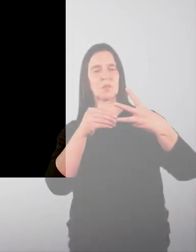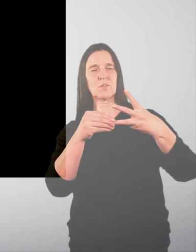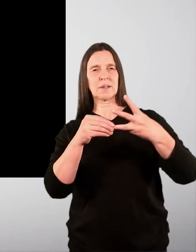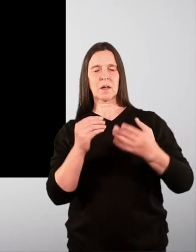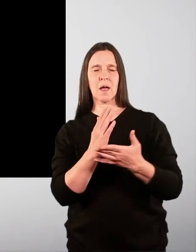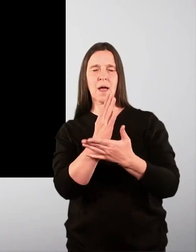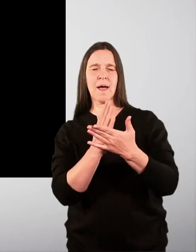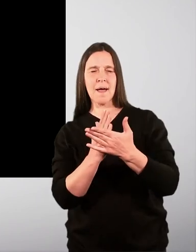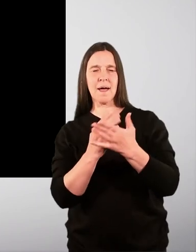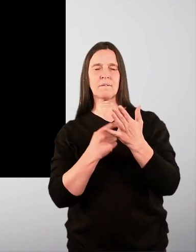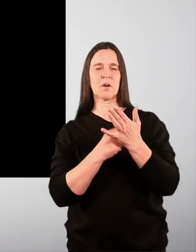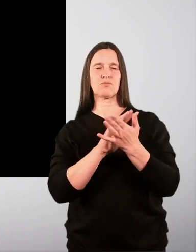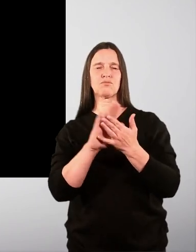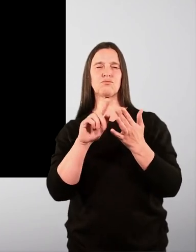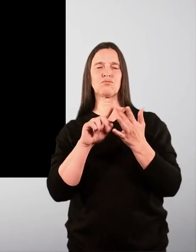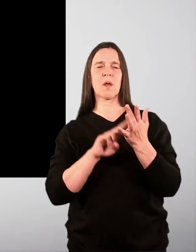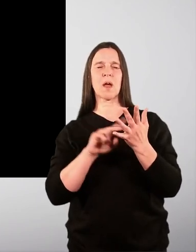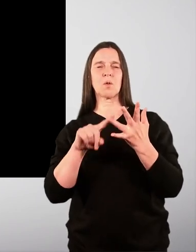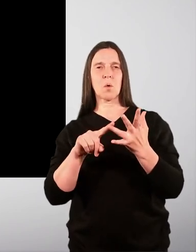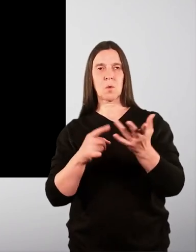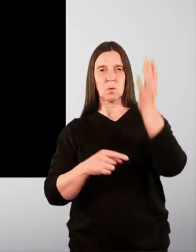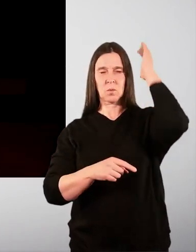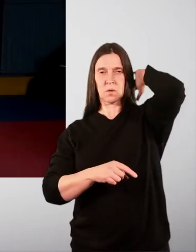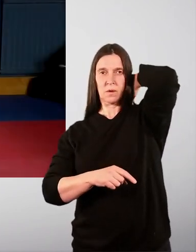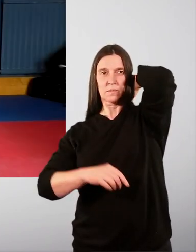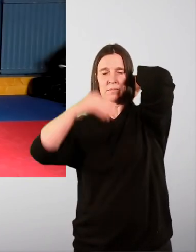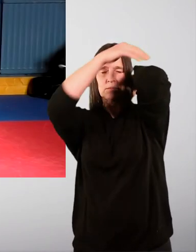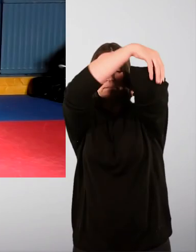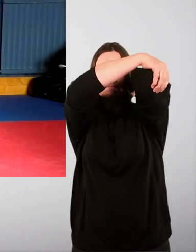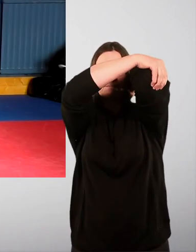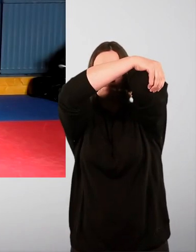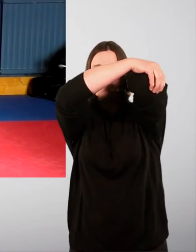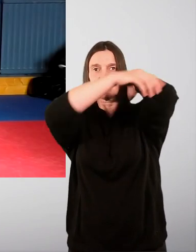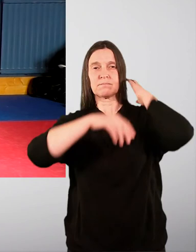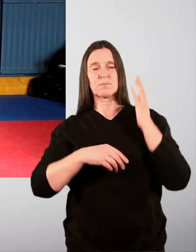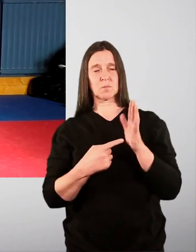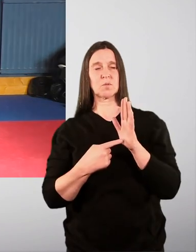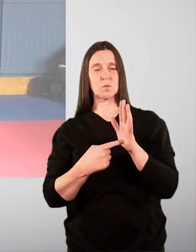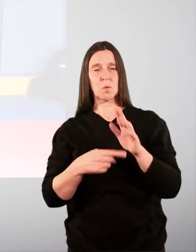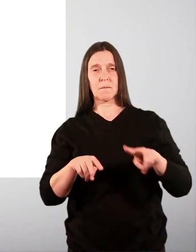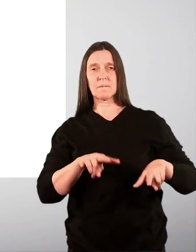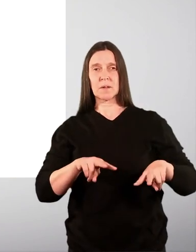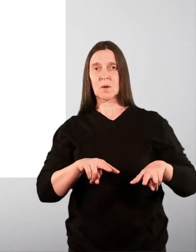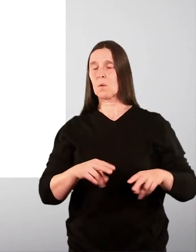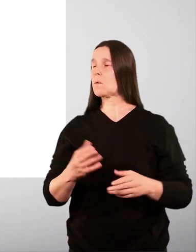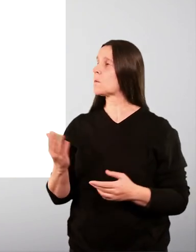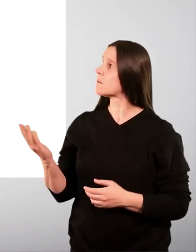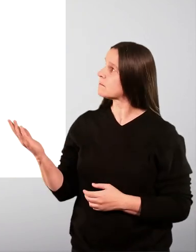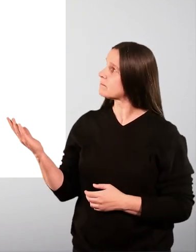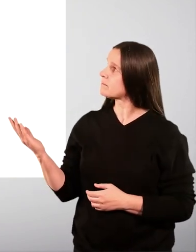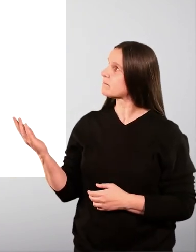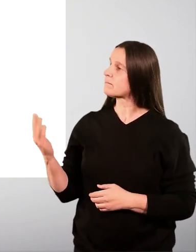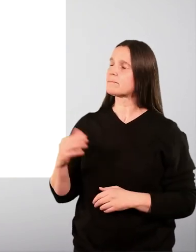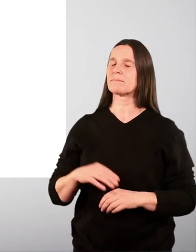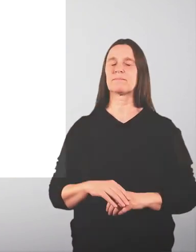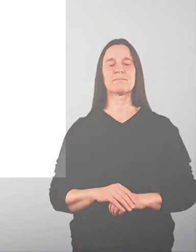3, the Half Rhino. As with the Standard Rhino, the Half Rhino sees the left elbow raised to form a